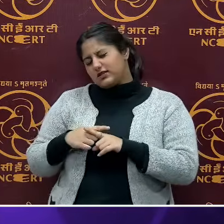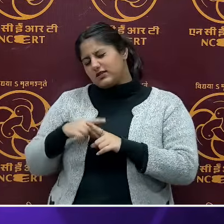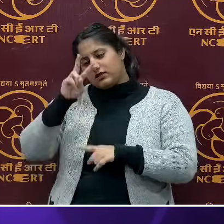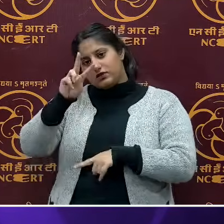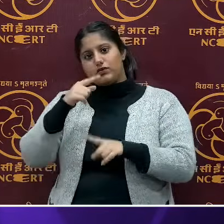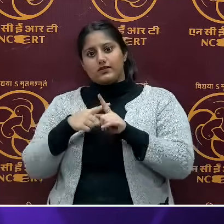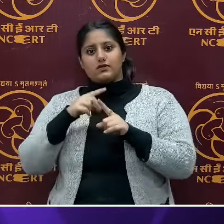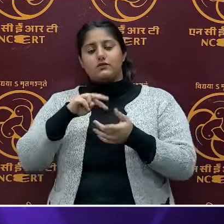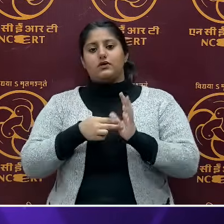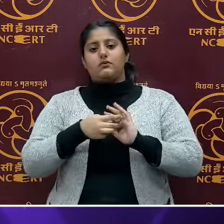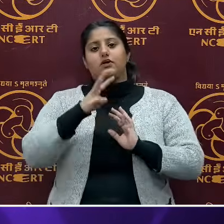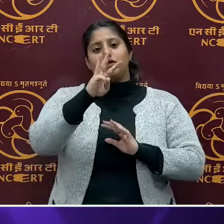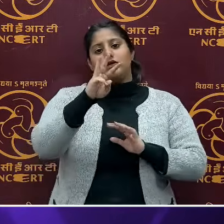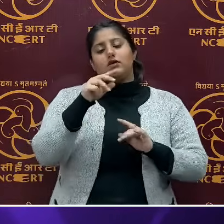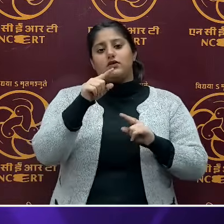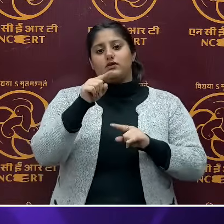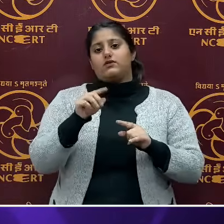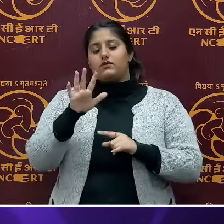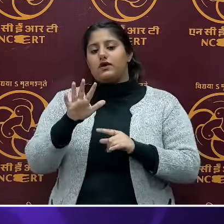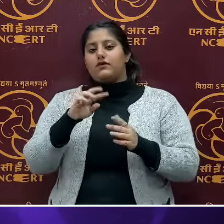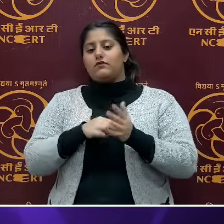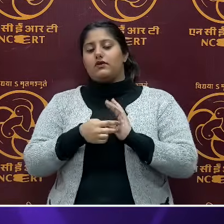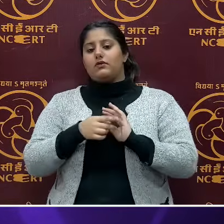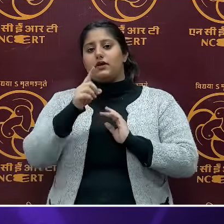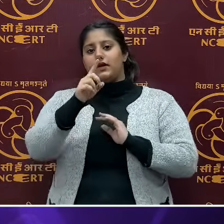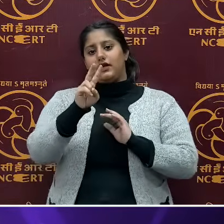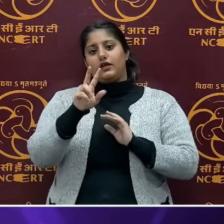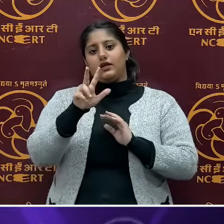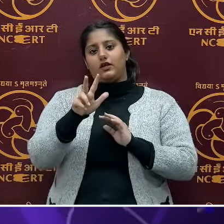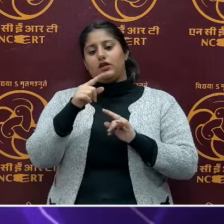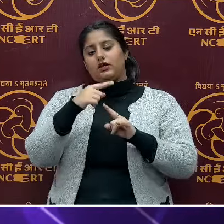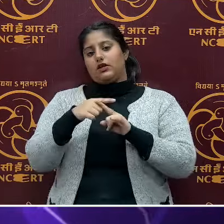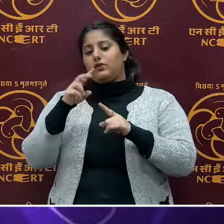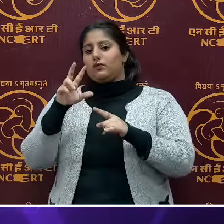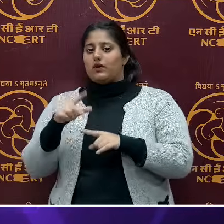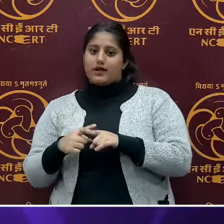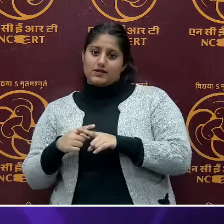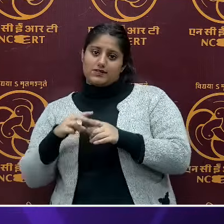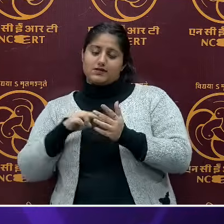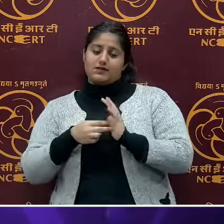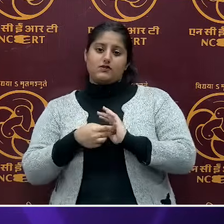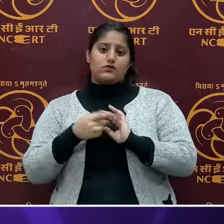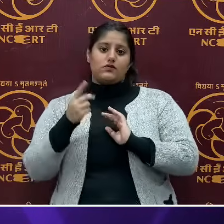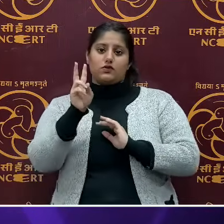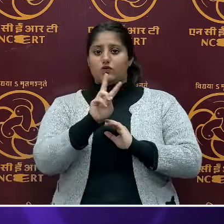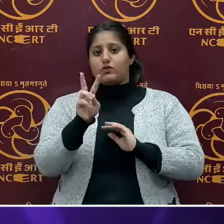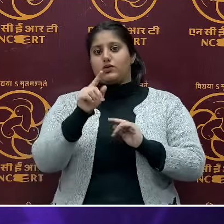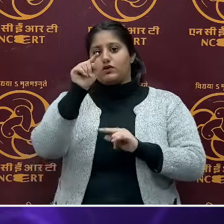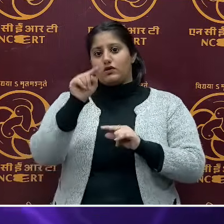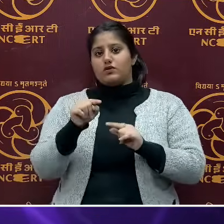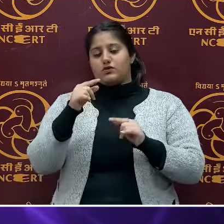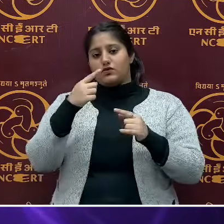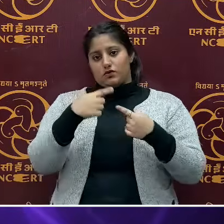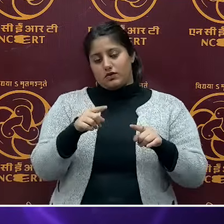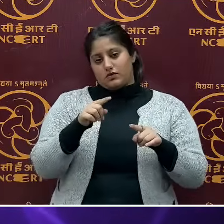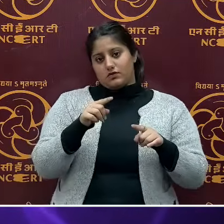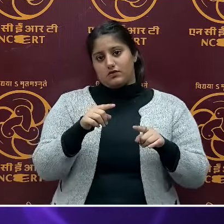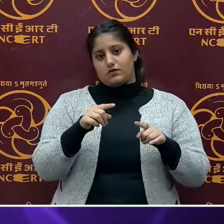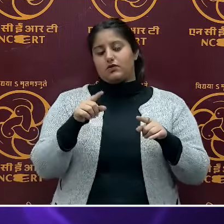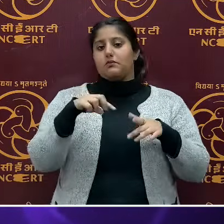one 3:5. We know this 18:x. So, what do you mean by that? Both ratios are in proportion.